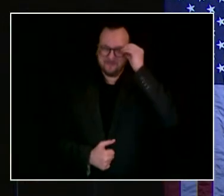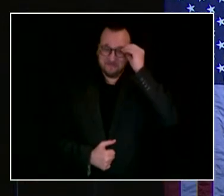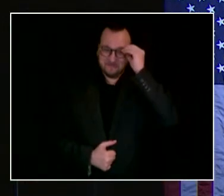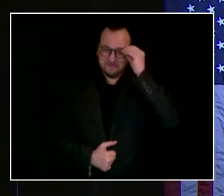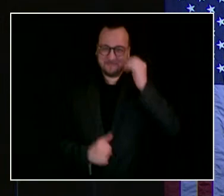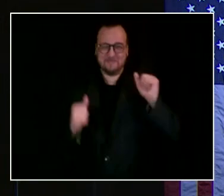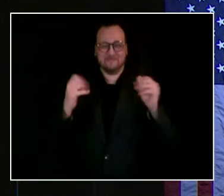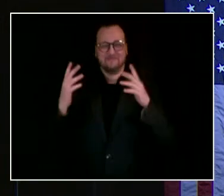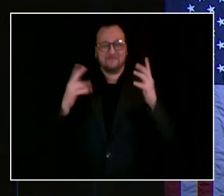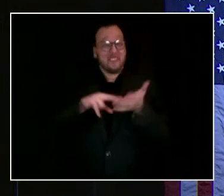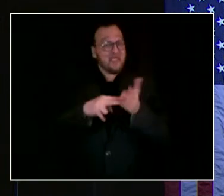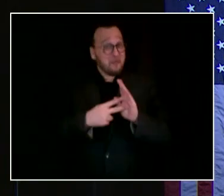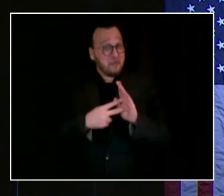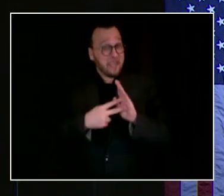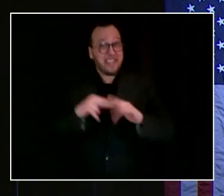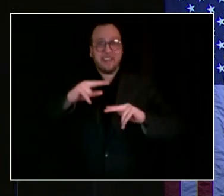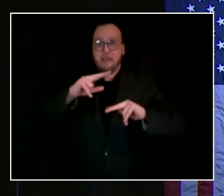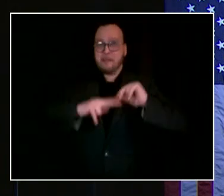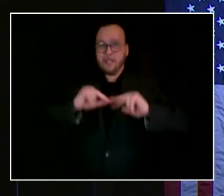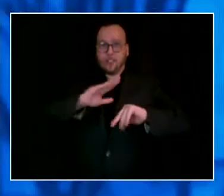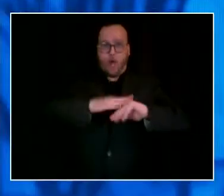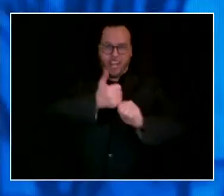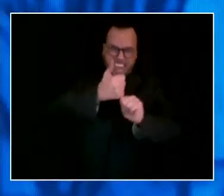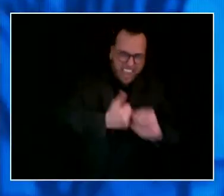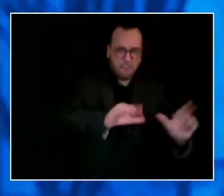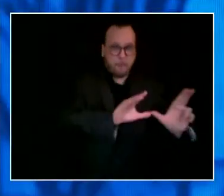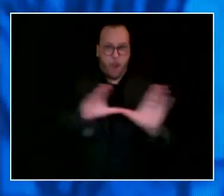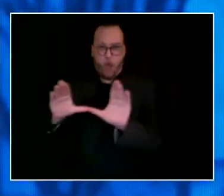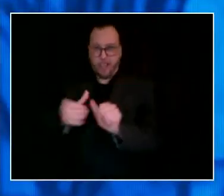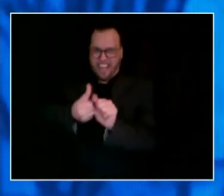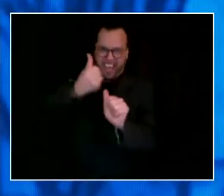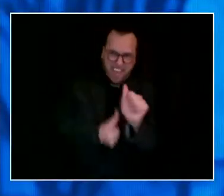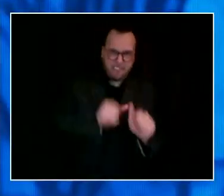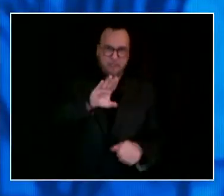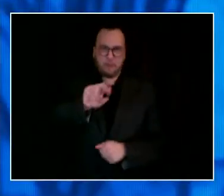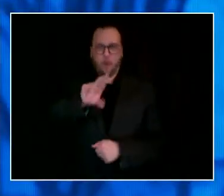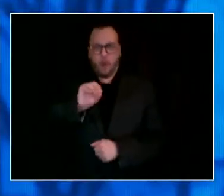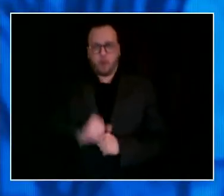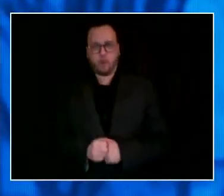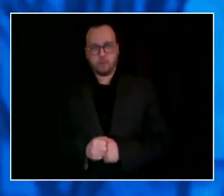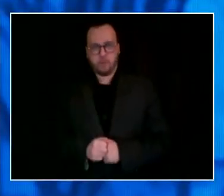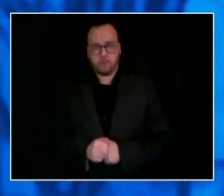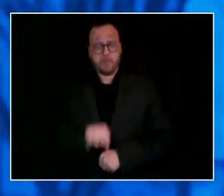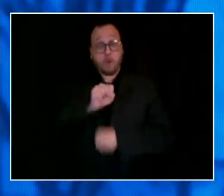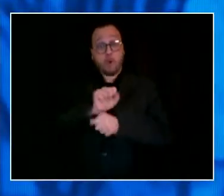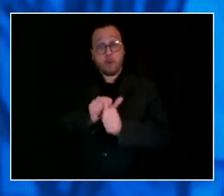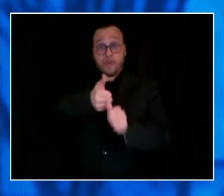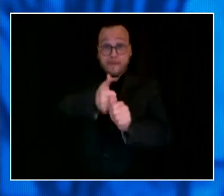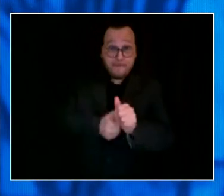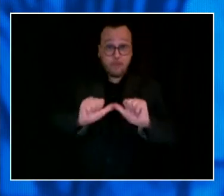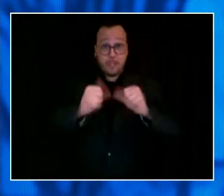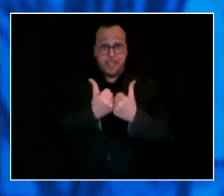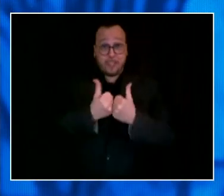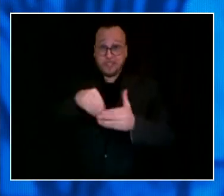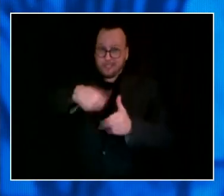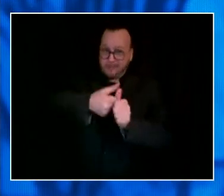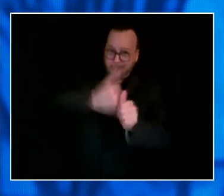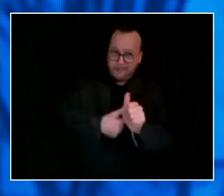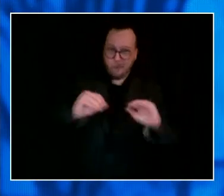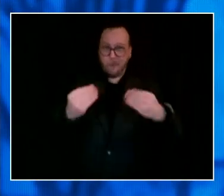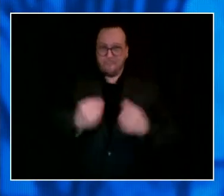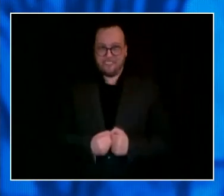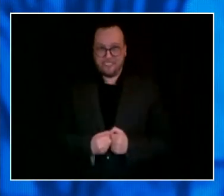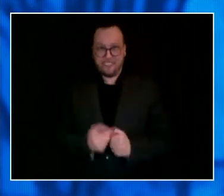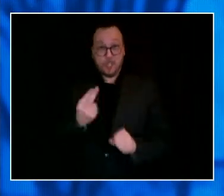That means building on every block in every borough, working with every agency in every office, using